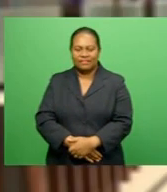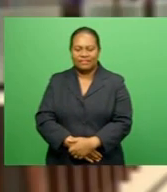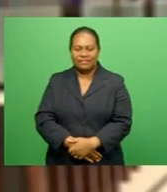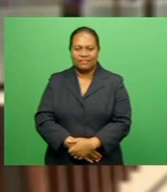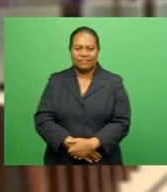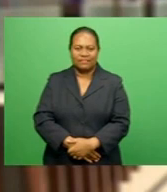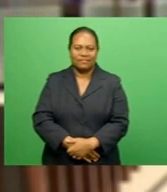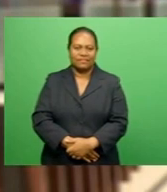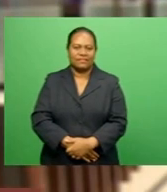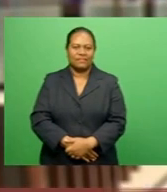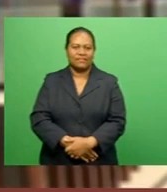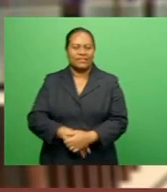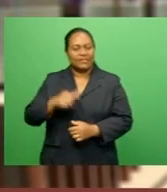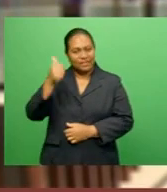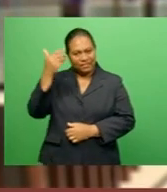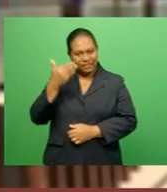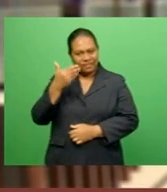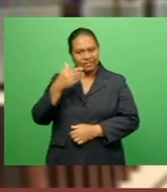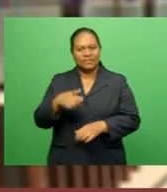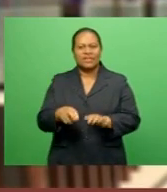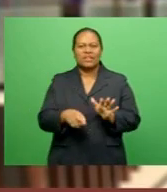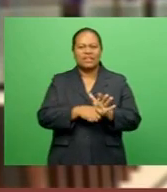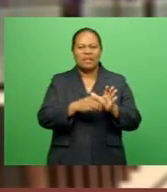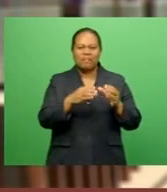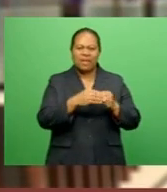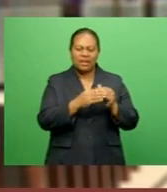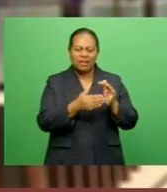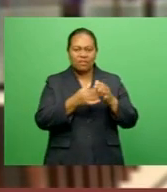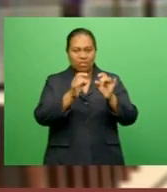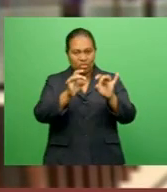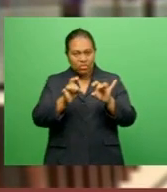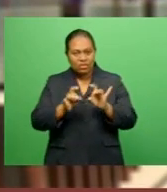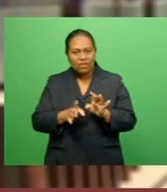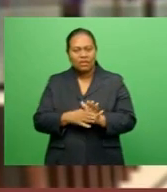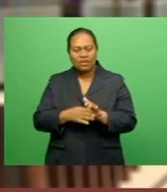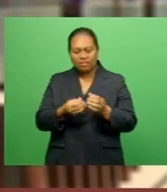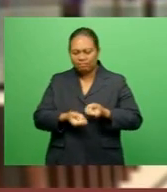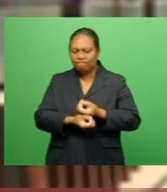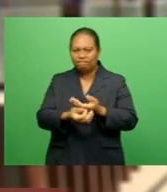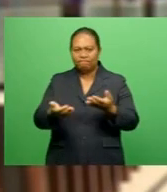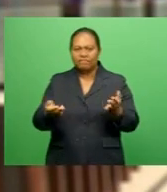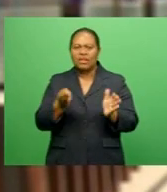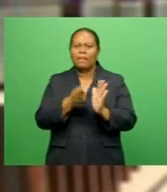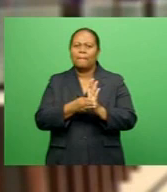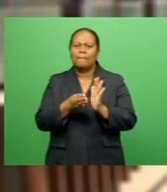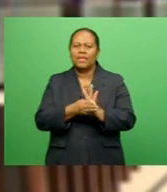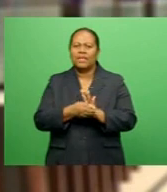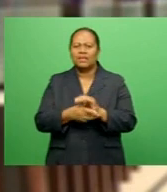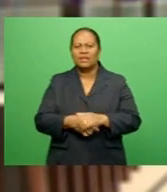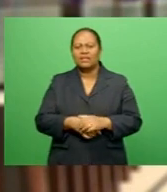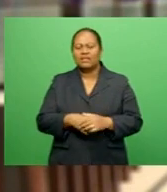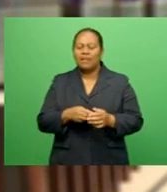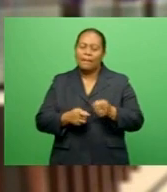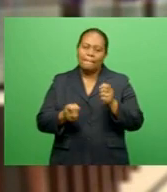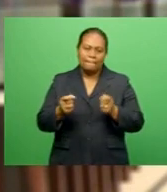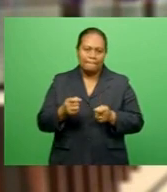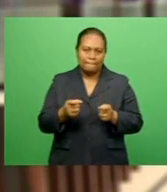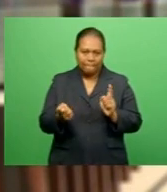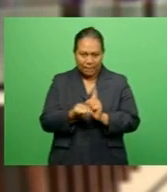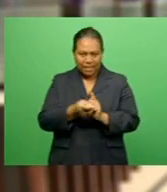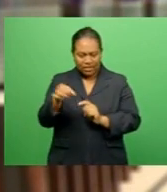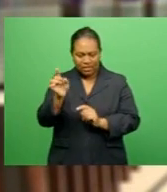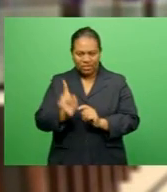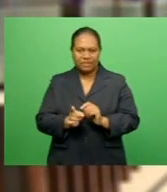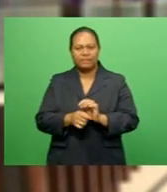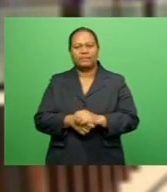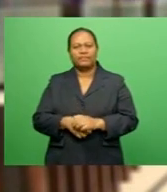market. Good evening. The Reserve Bank of Australia has released the minutes of its March policy meeting today. They